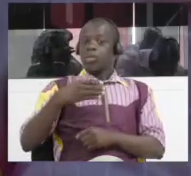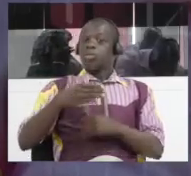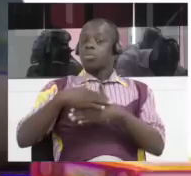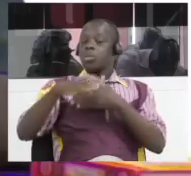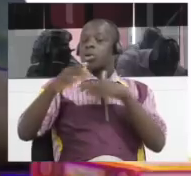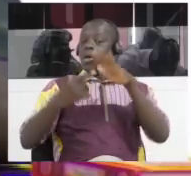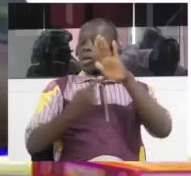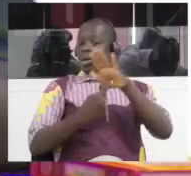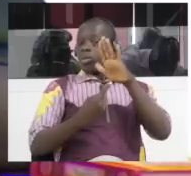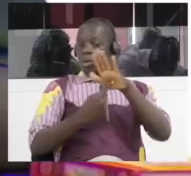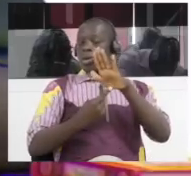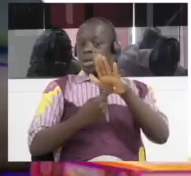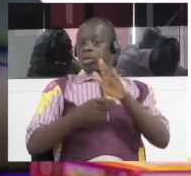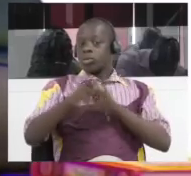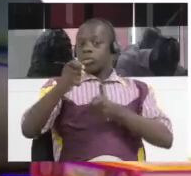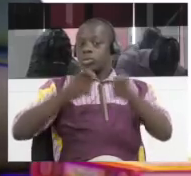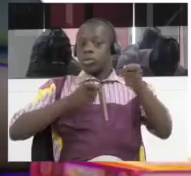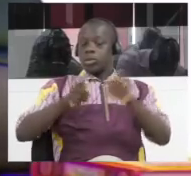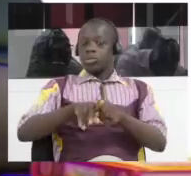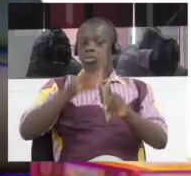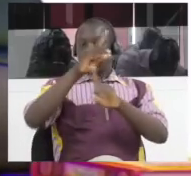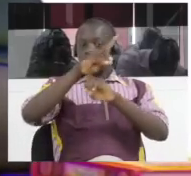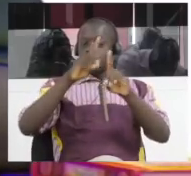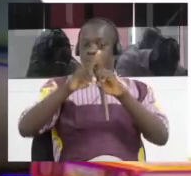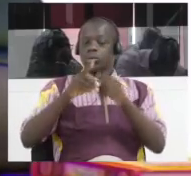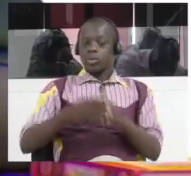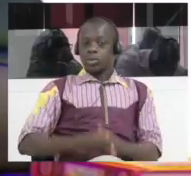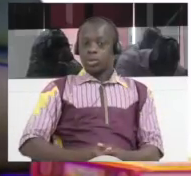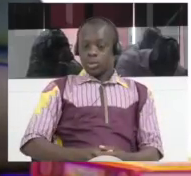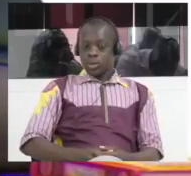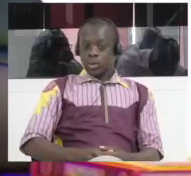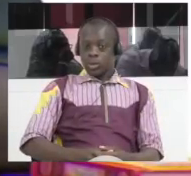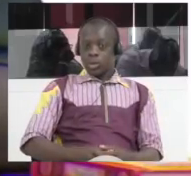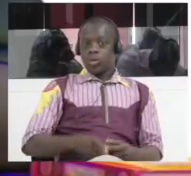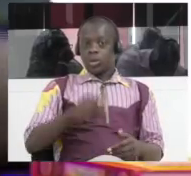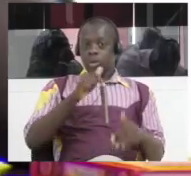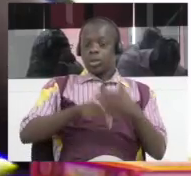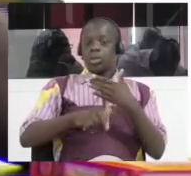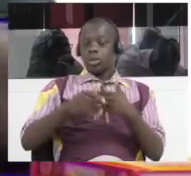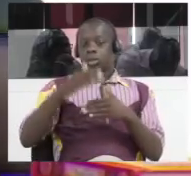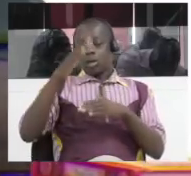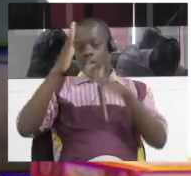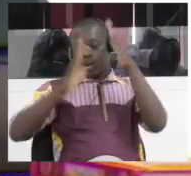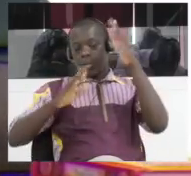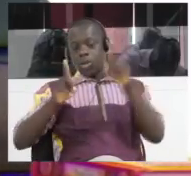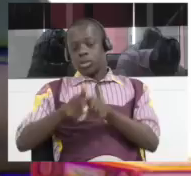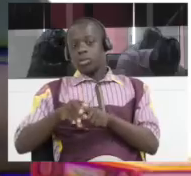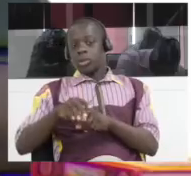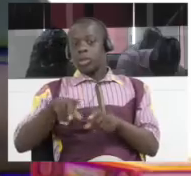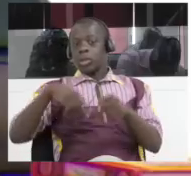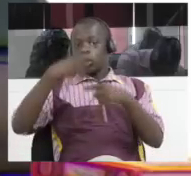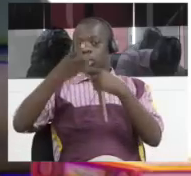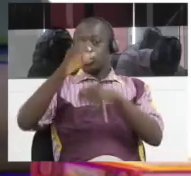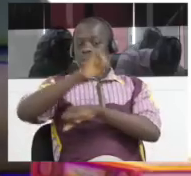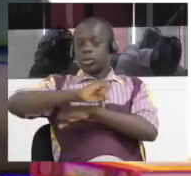correct? Yes, certainly in the army, rank takes precedence in the hierarchy. So in the absence of the